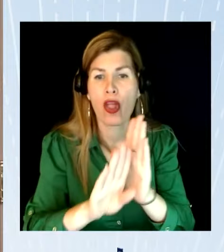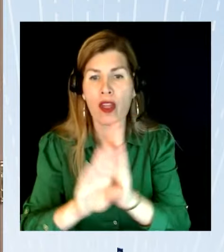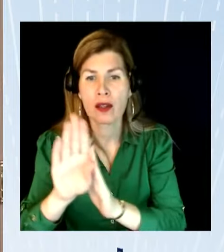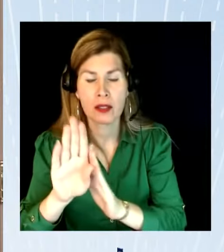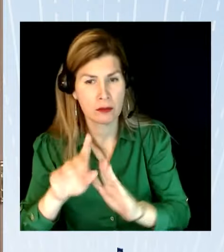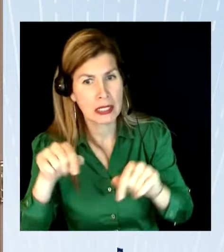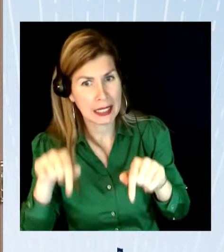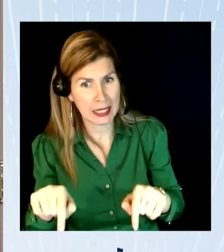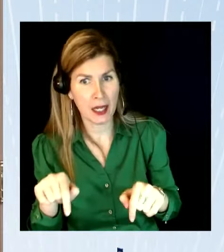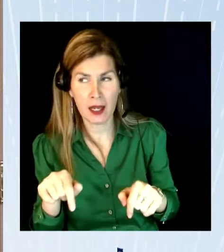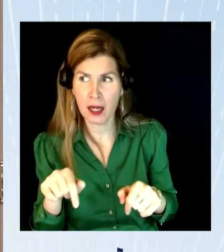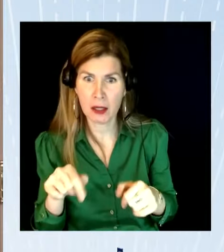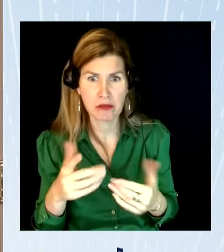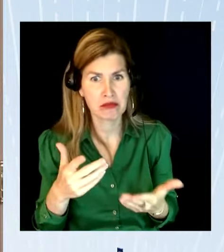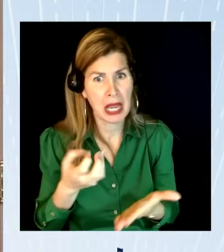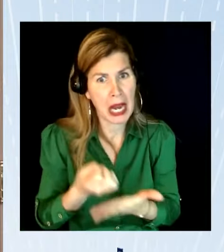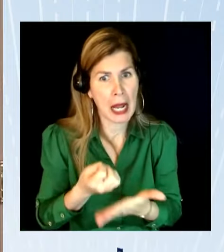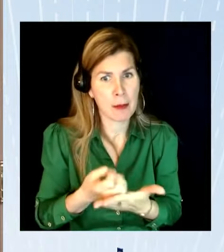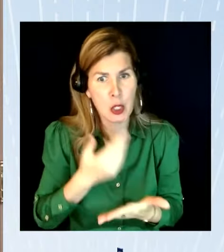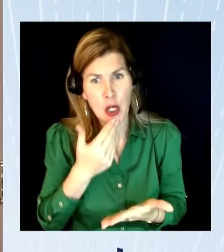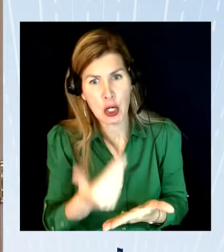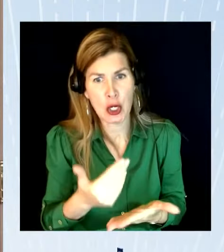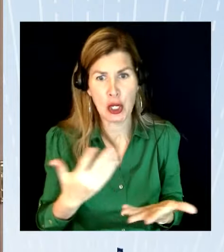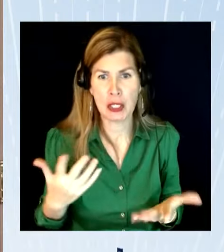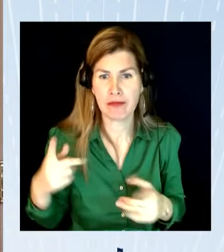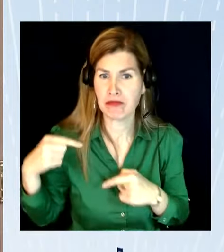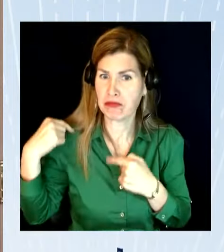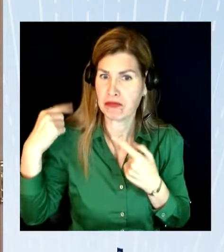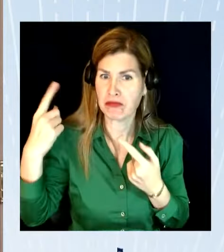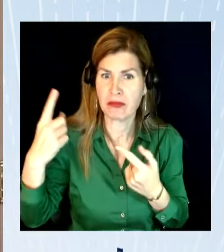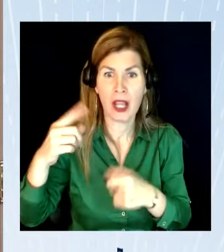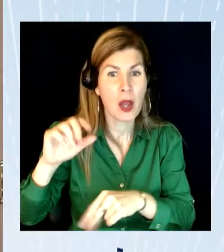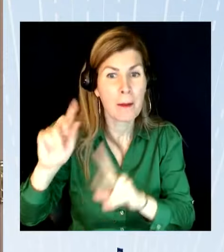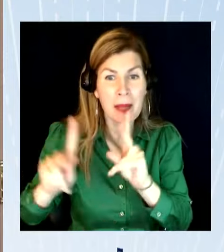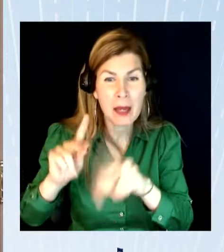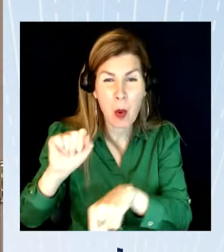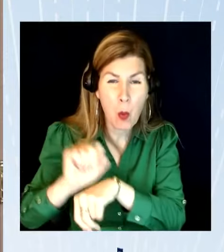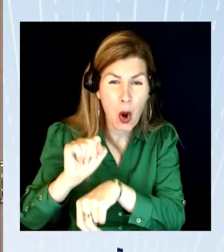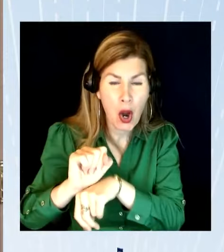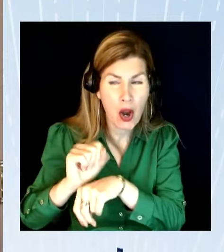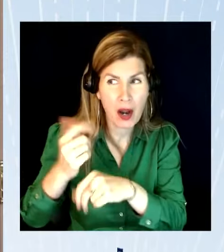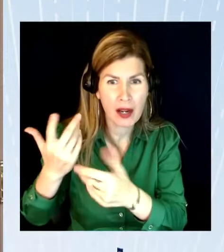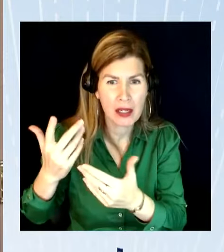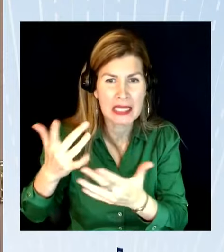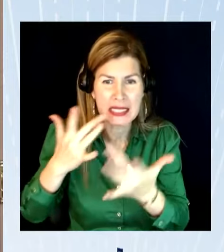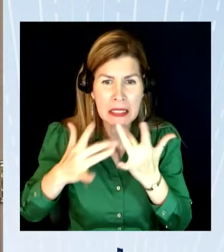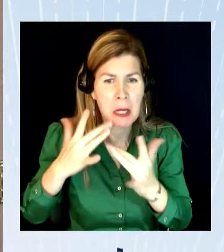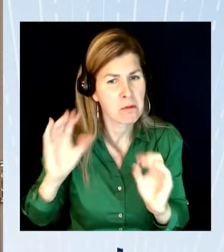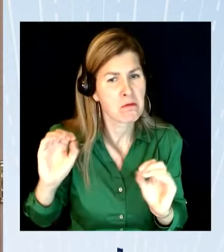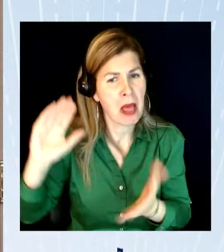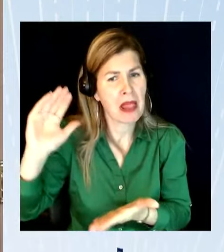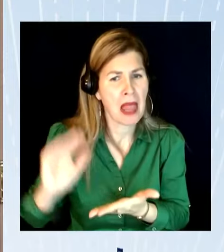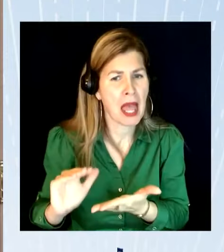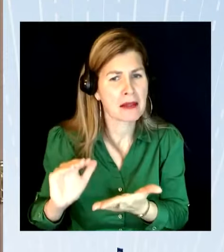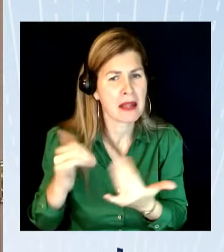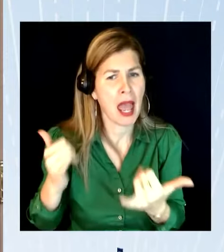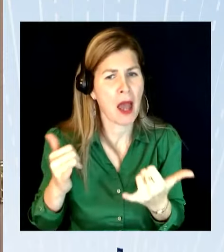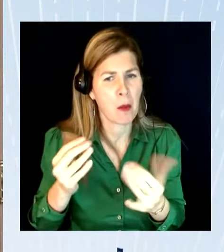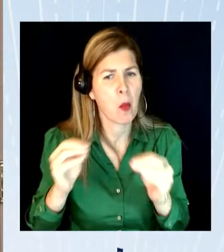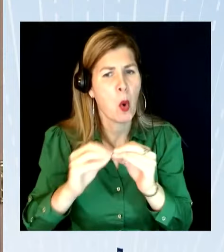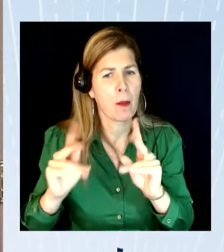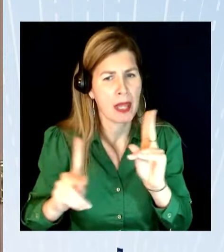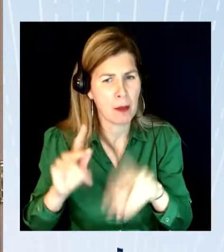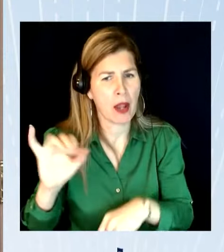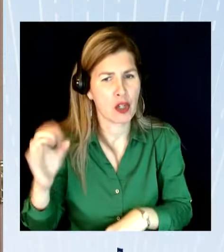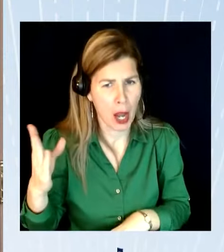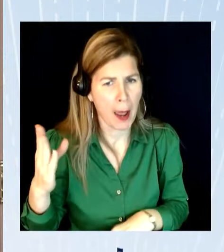Our unemployment rate has been near historic lows, but employers are still having a hard time filling the jobs that they have open